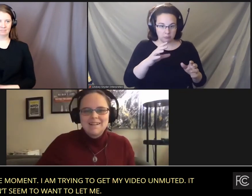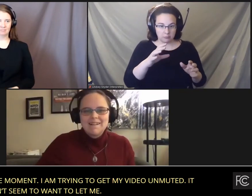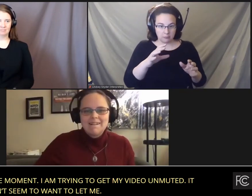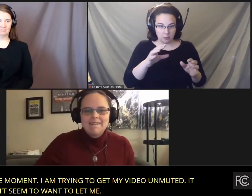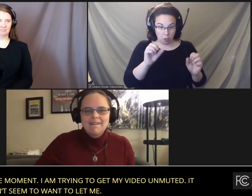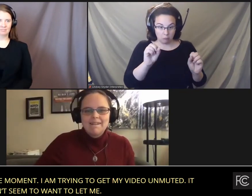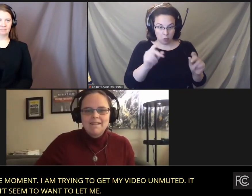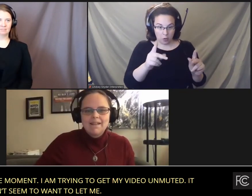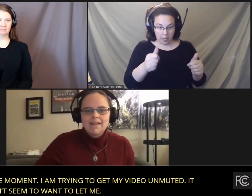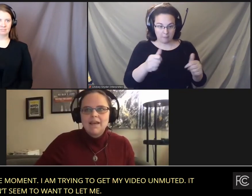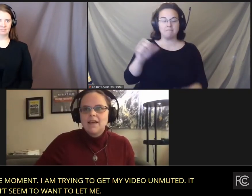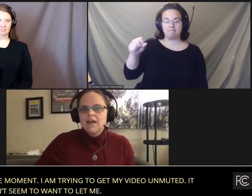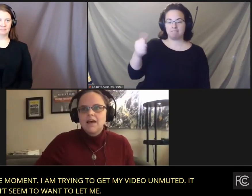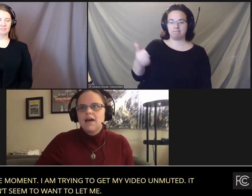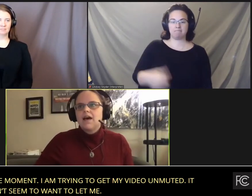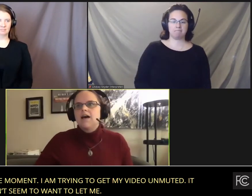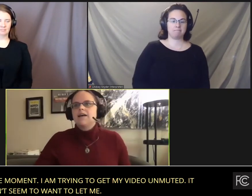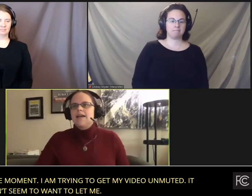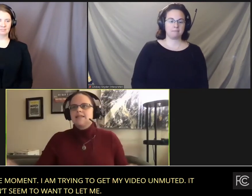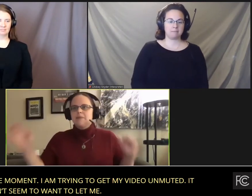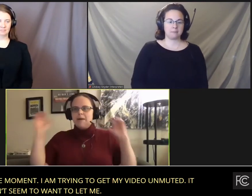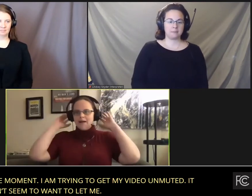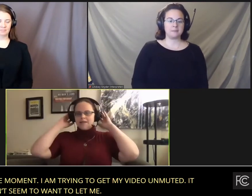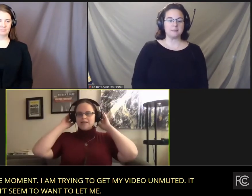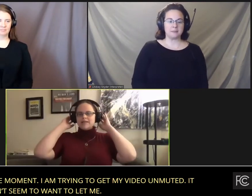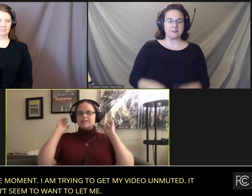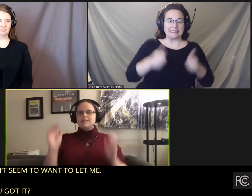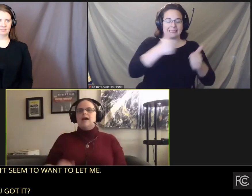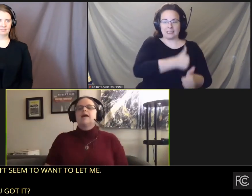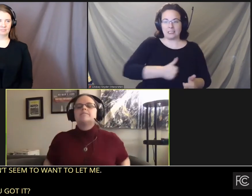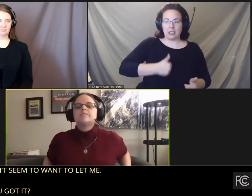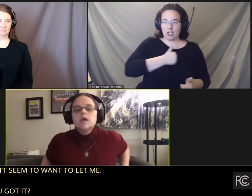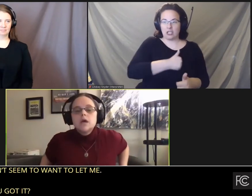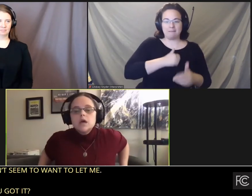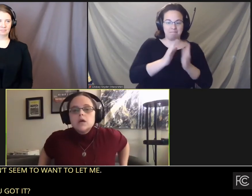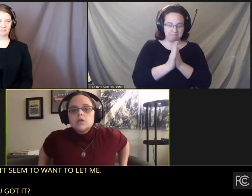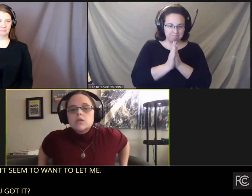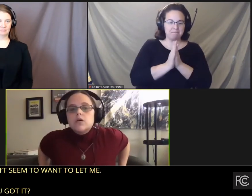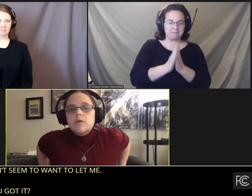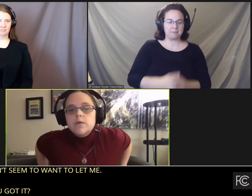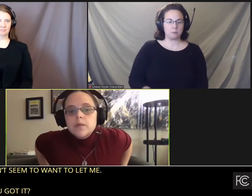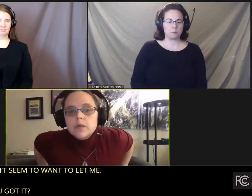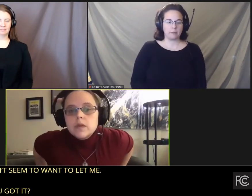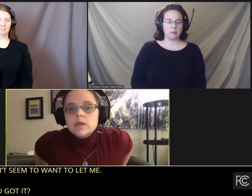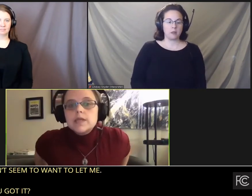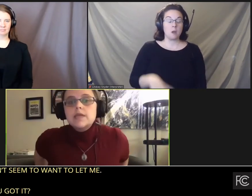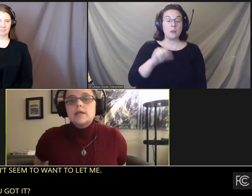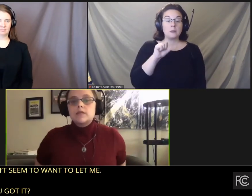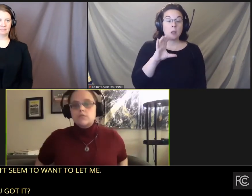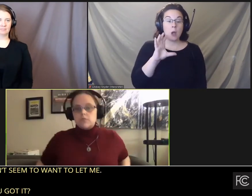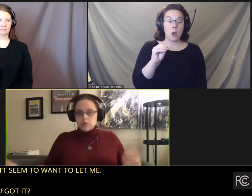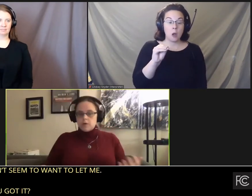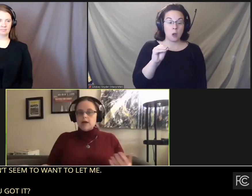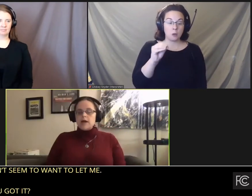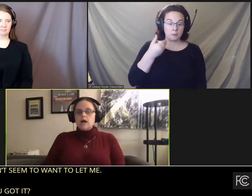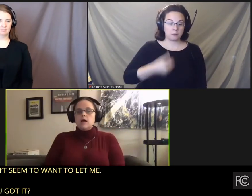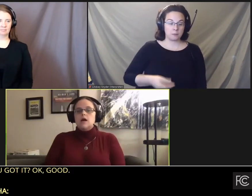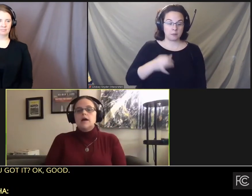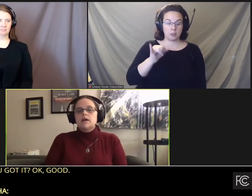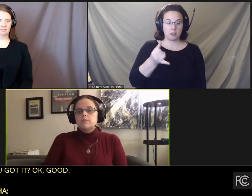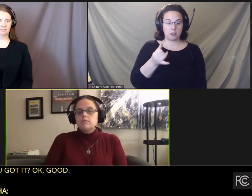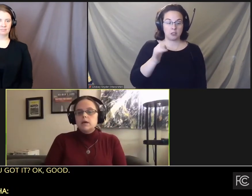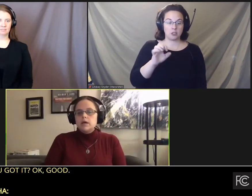good. Yes, my apologies. So this is Jerusha